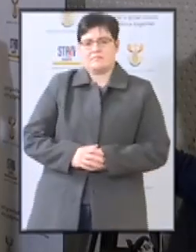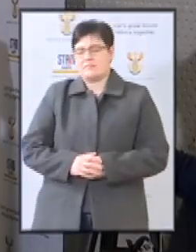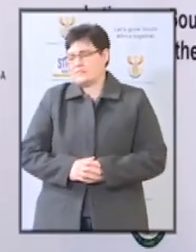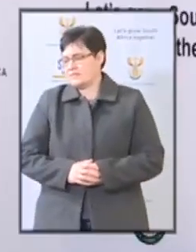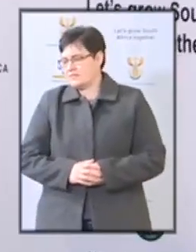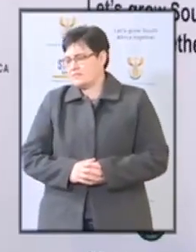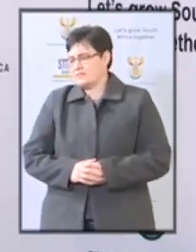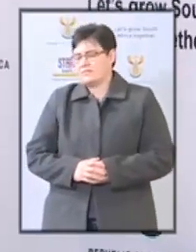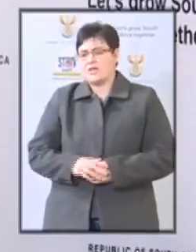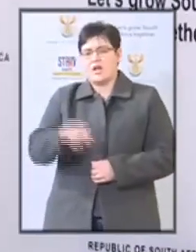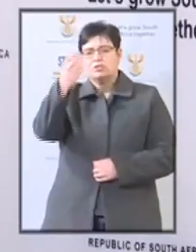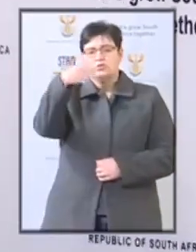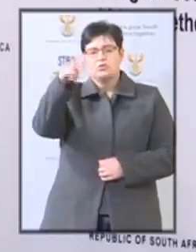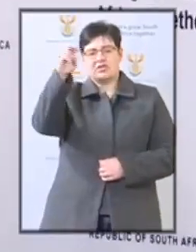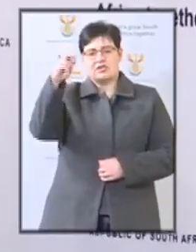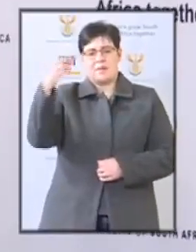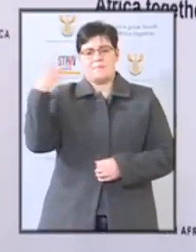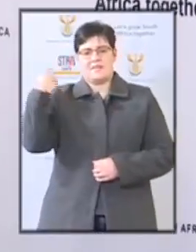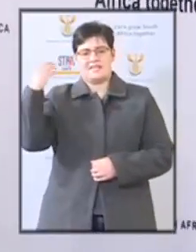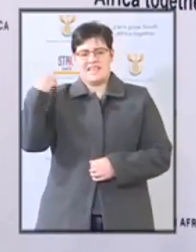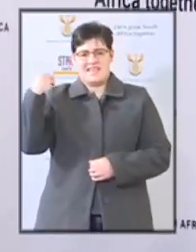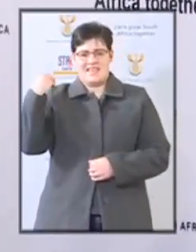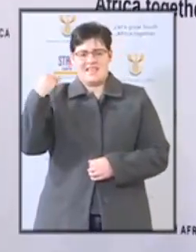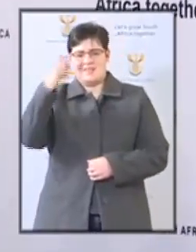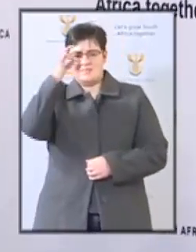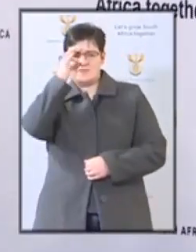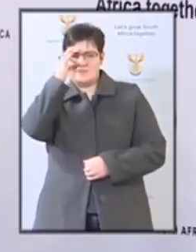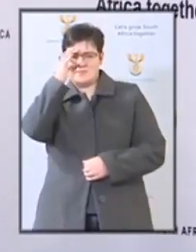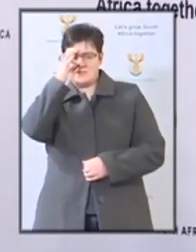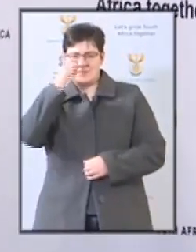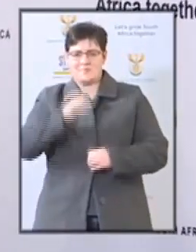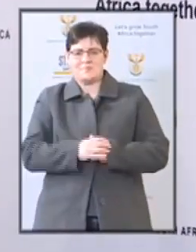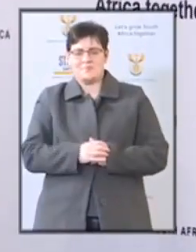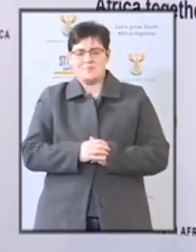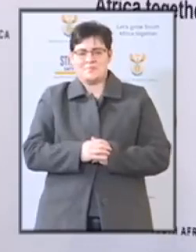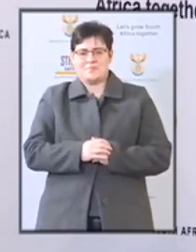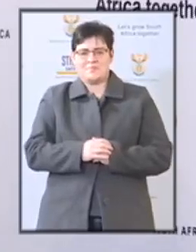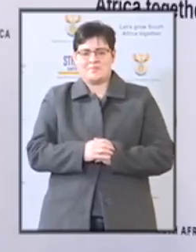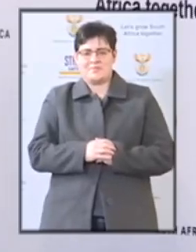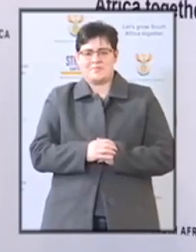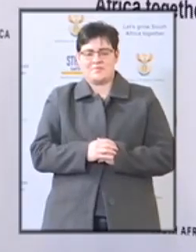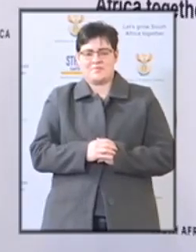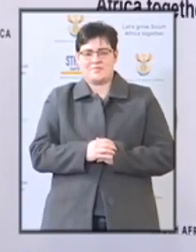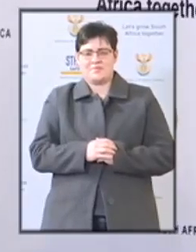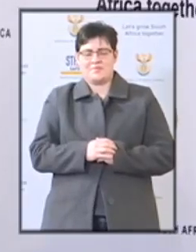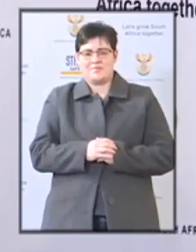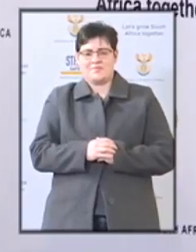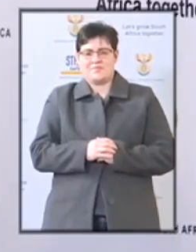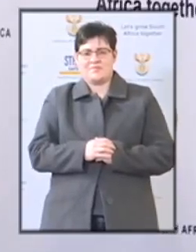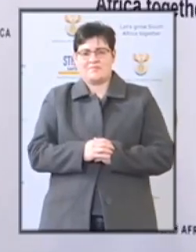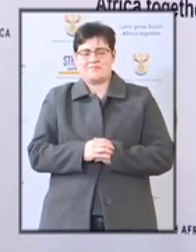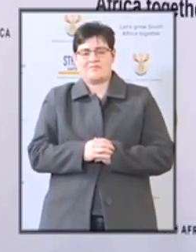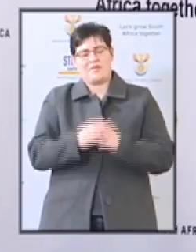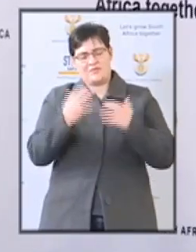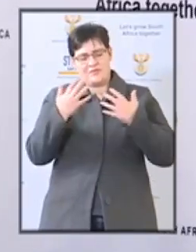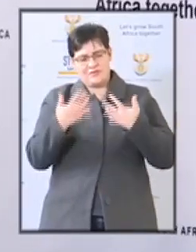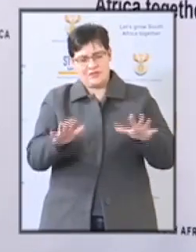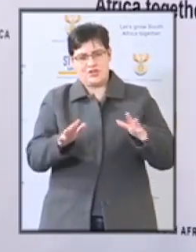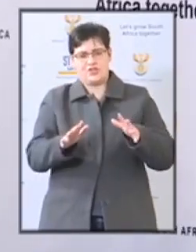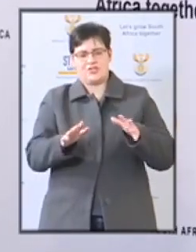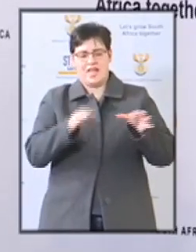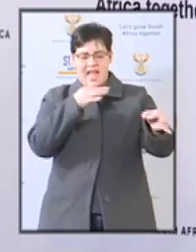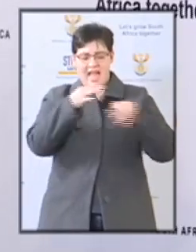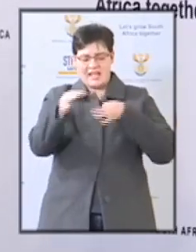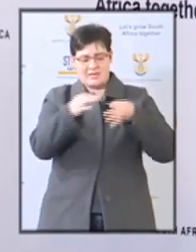Tourism Minister in the Republic of South Africa, Mmamoloko Kubayi-Ngubane, has